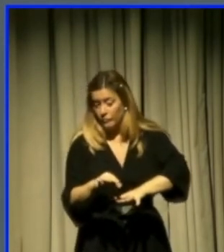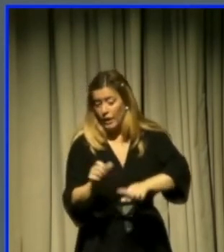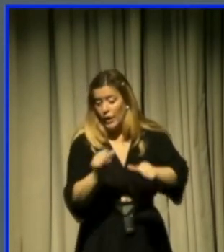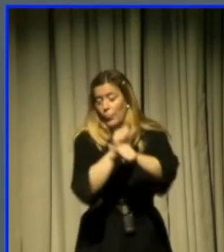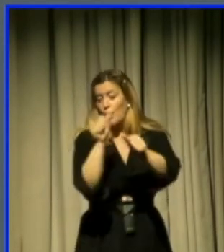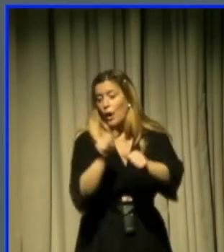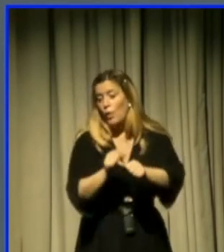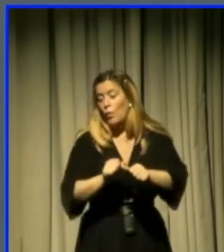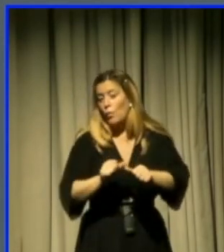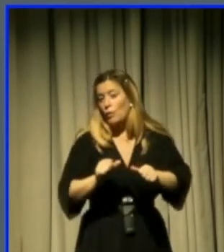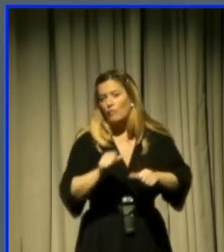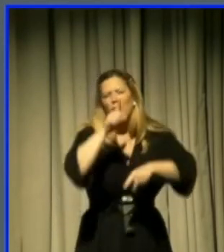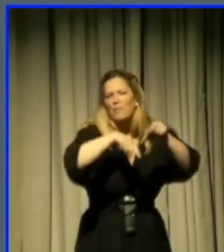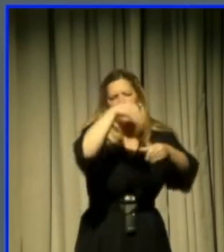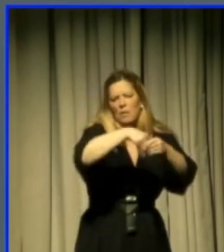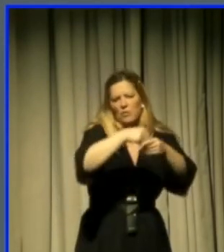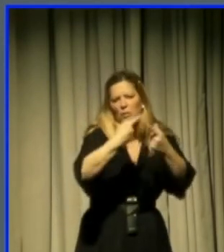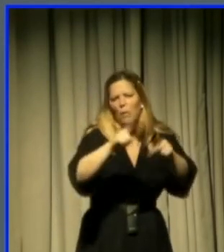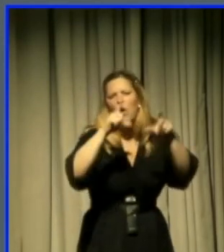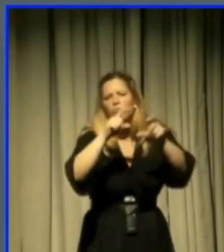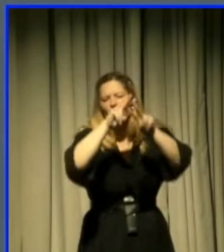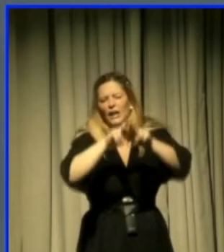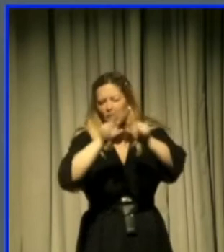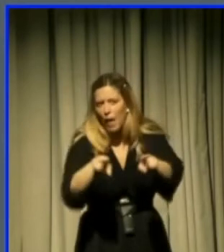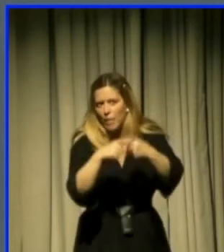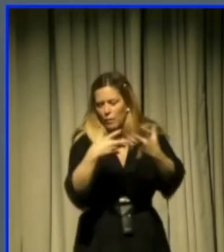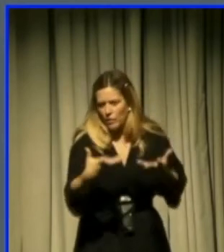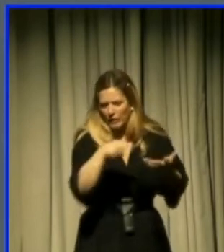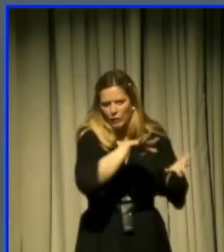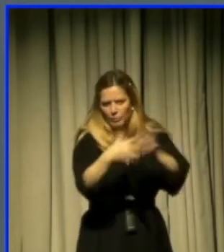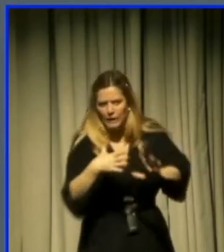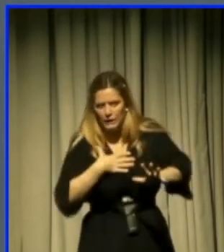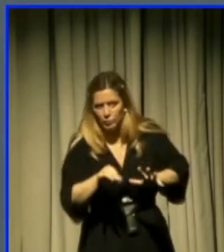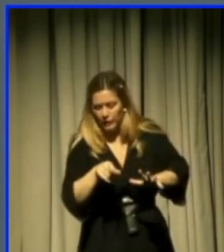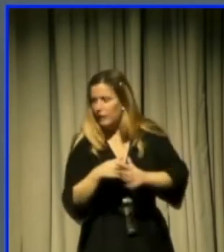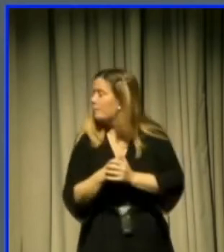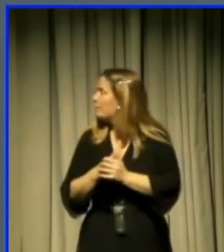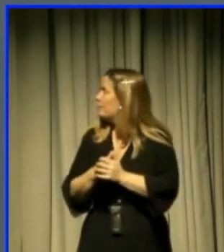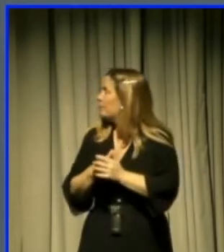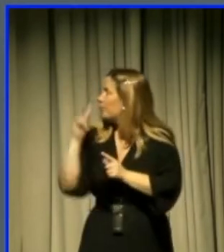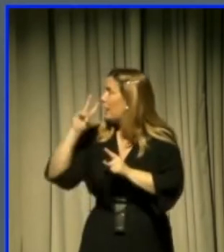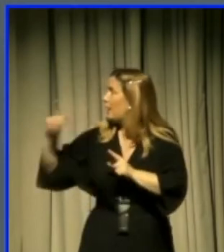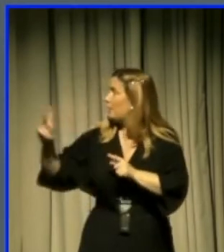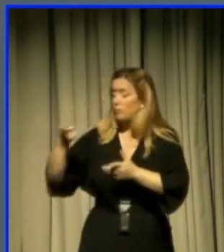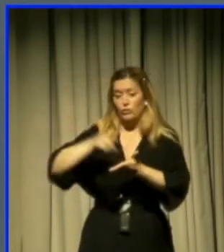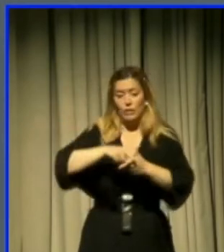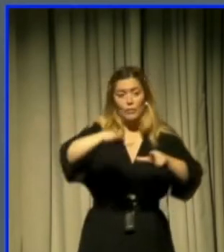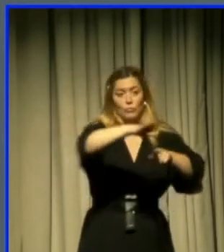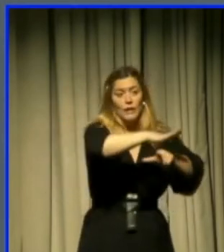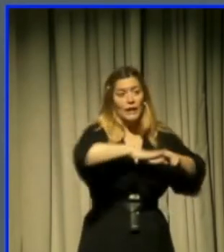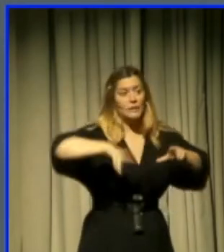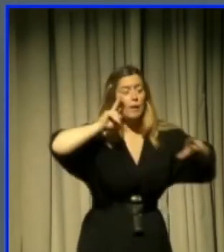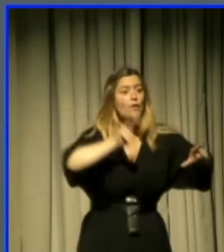photo. So this is, again, airspace in its best, let's say, rendition. And you can see